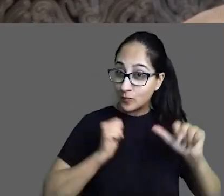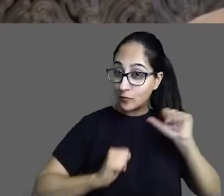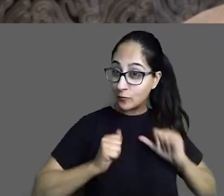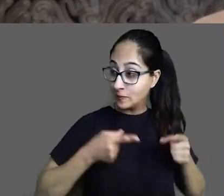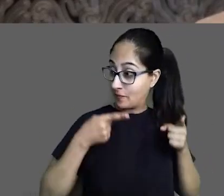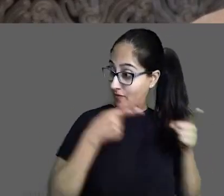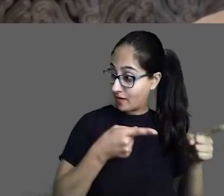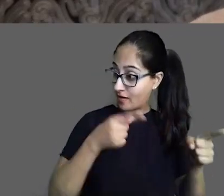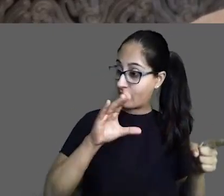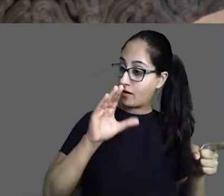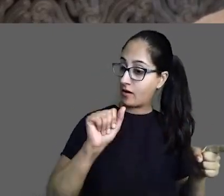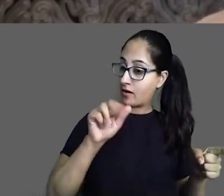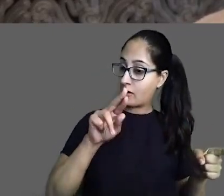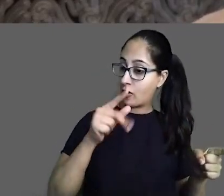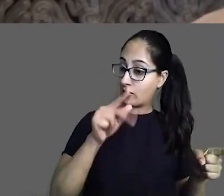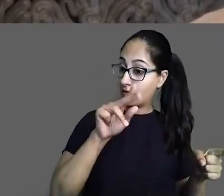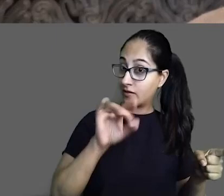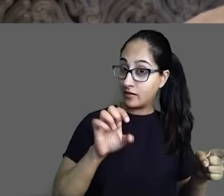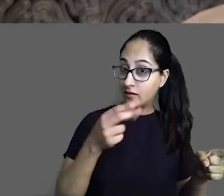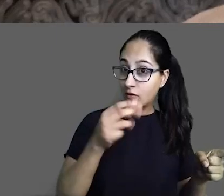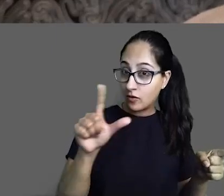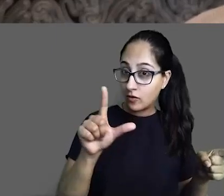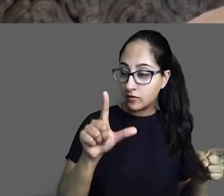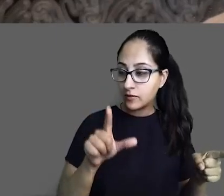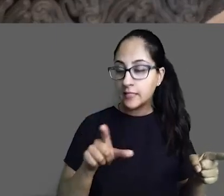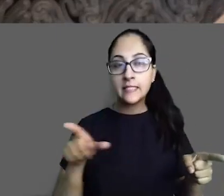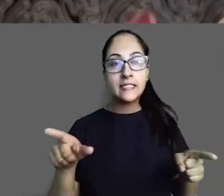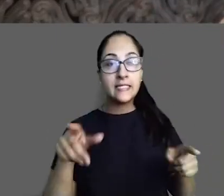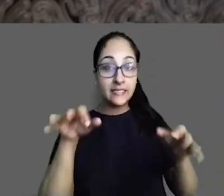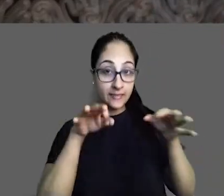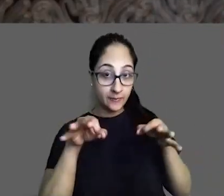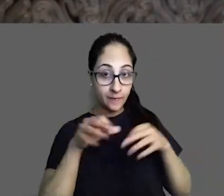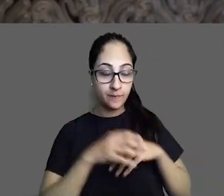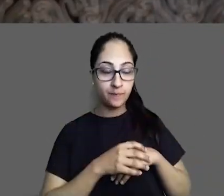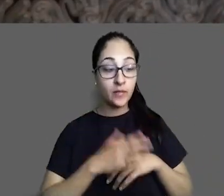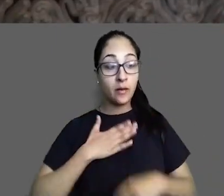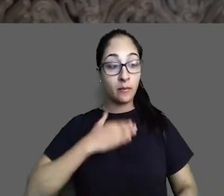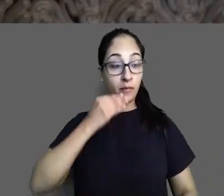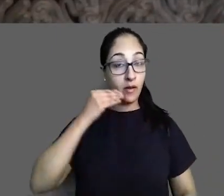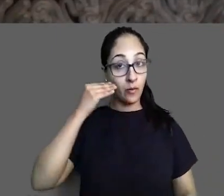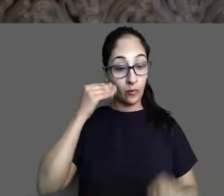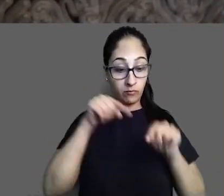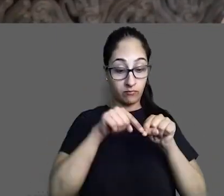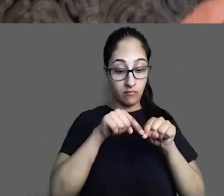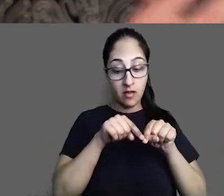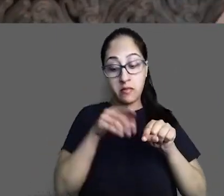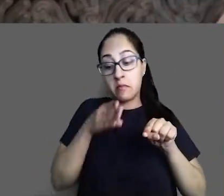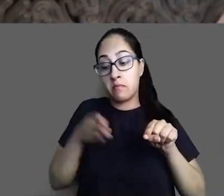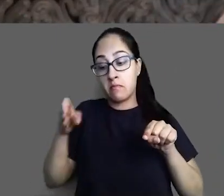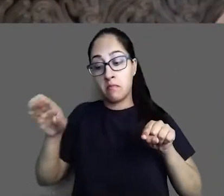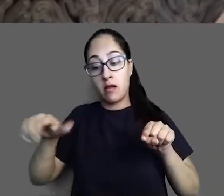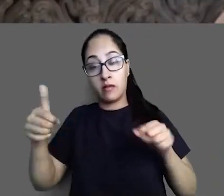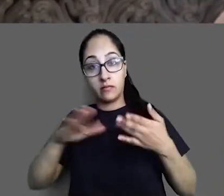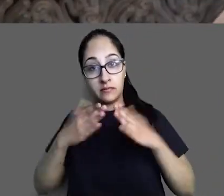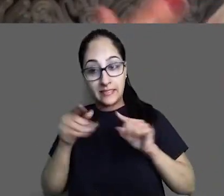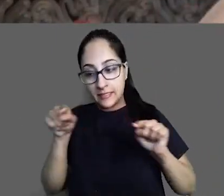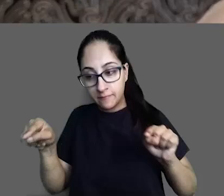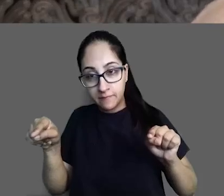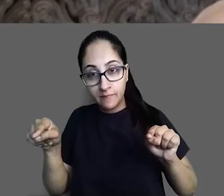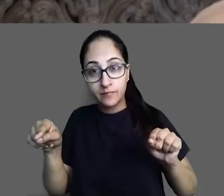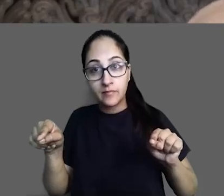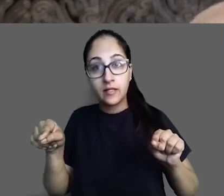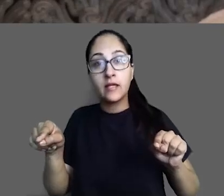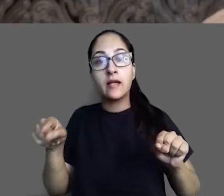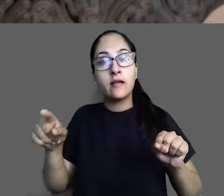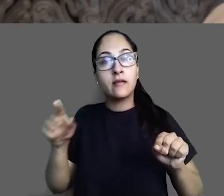he couldn't make it to the performance at Carnegie Hall. And he said, well, 3 villages down from mine, there is a storyteller competition, a